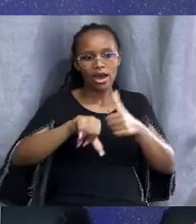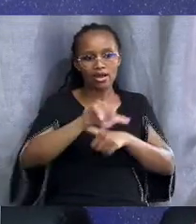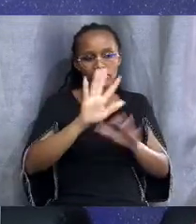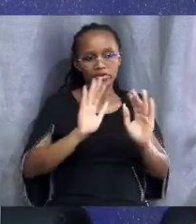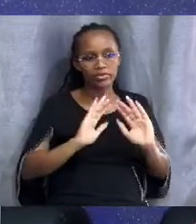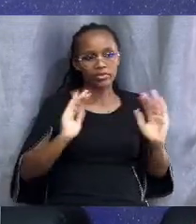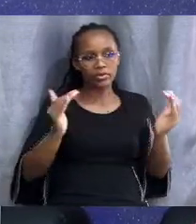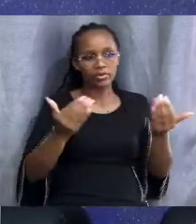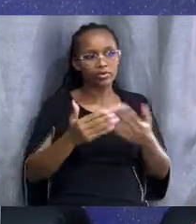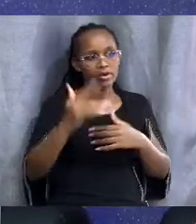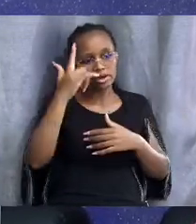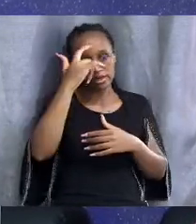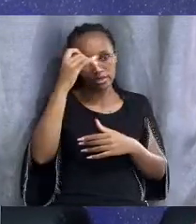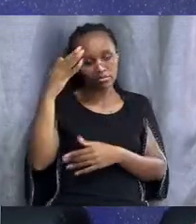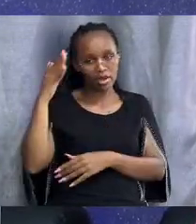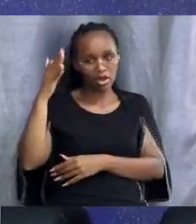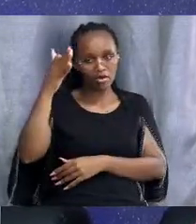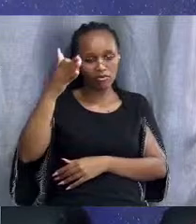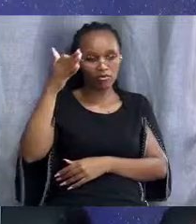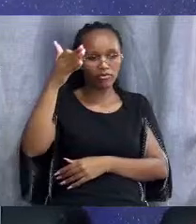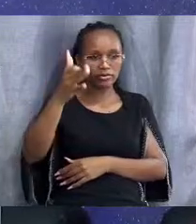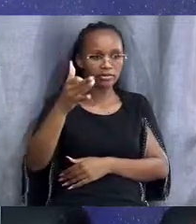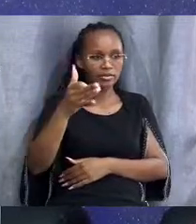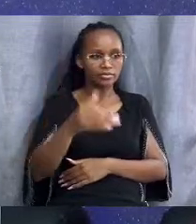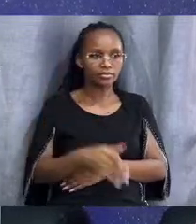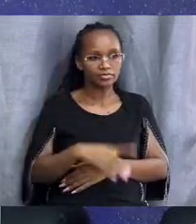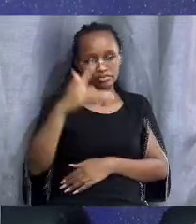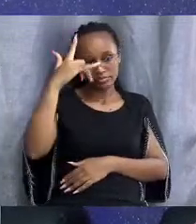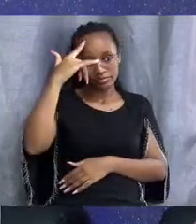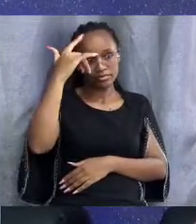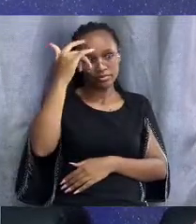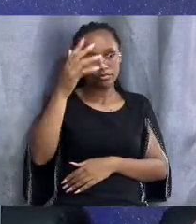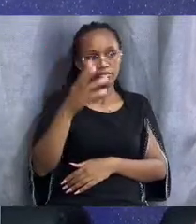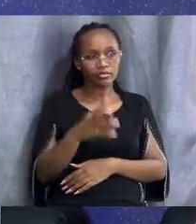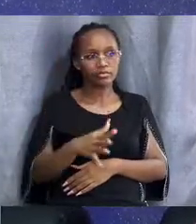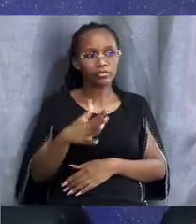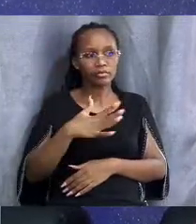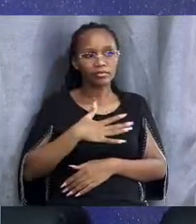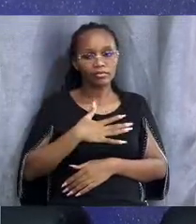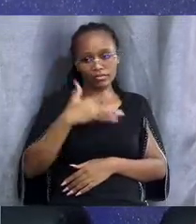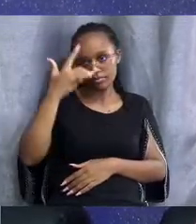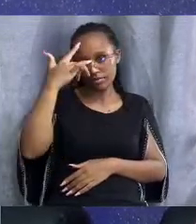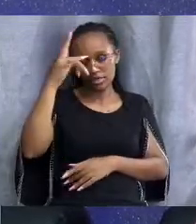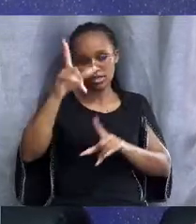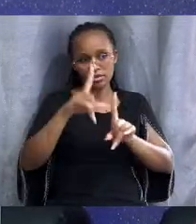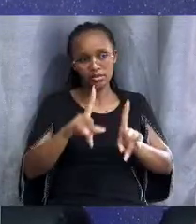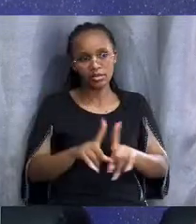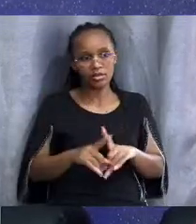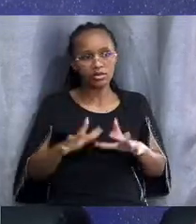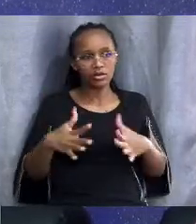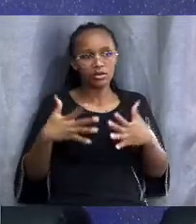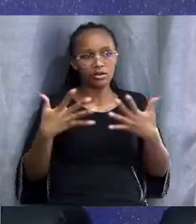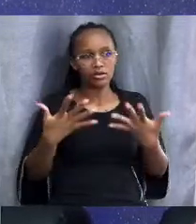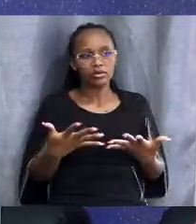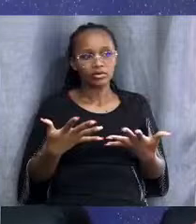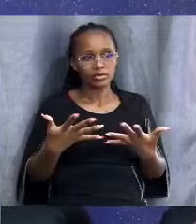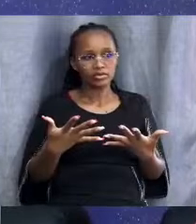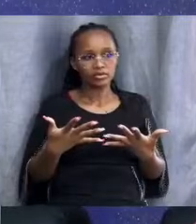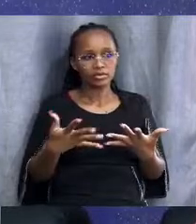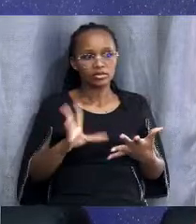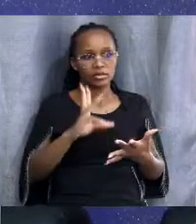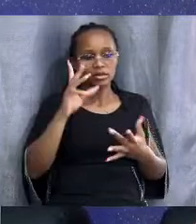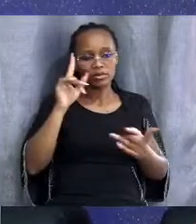and dreaming of the future. Your dreams were my dreams, and watching you chase them